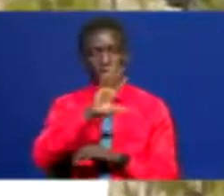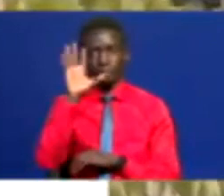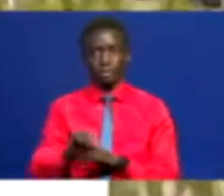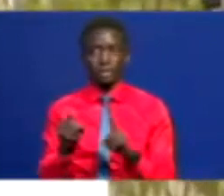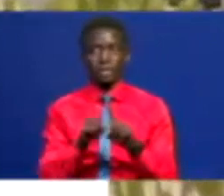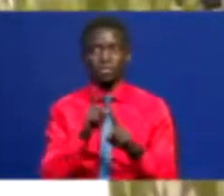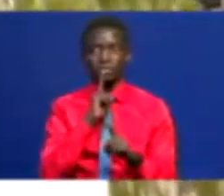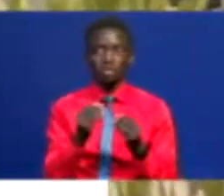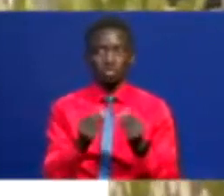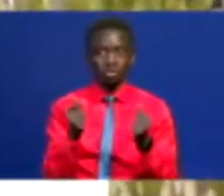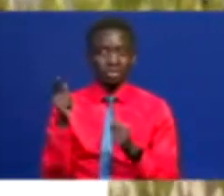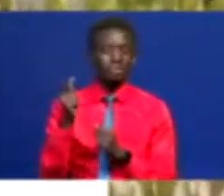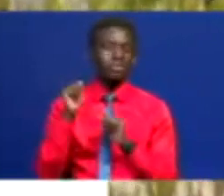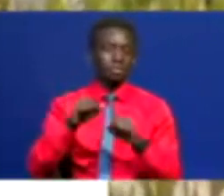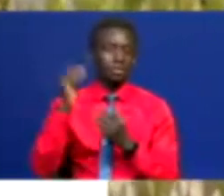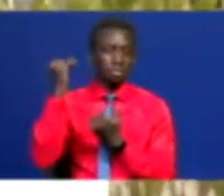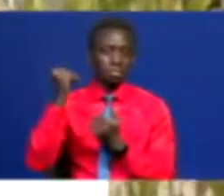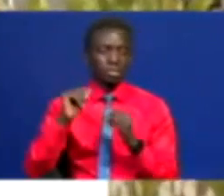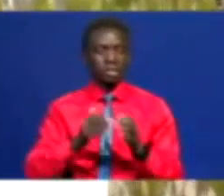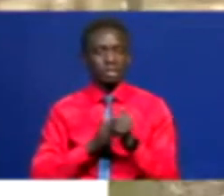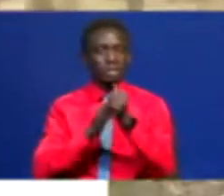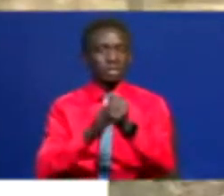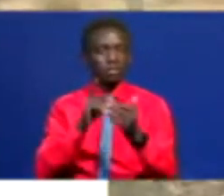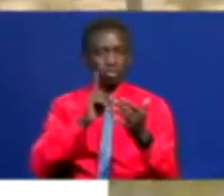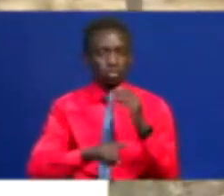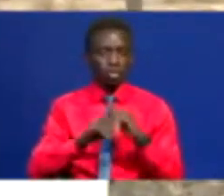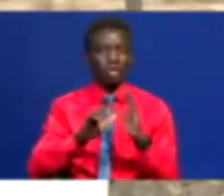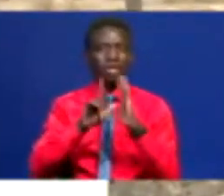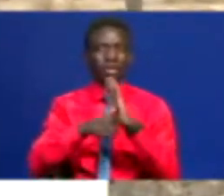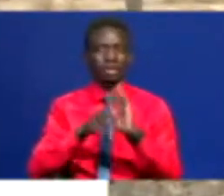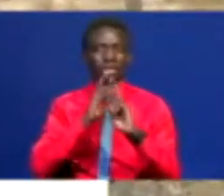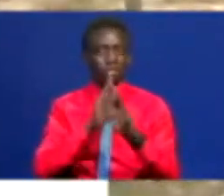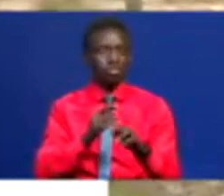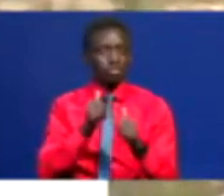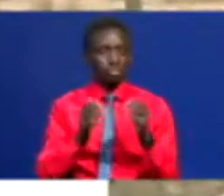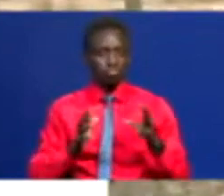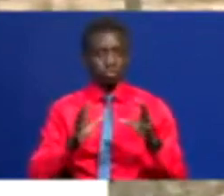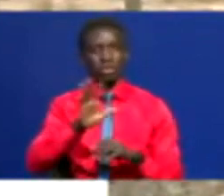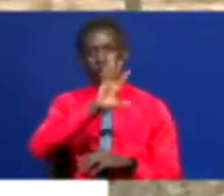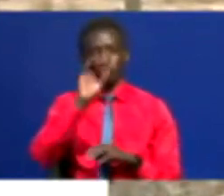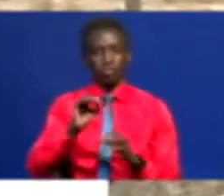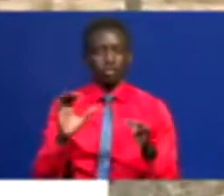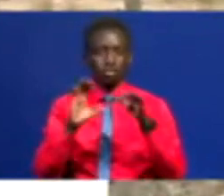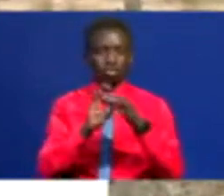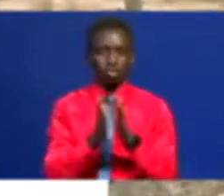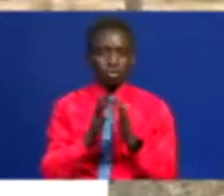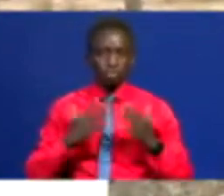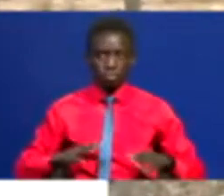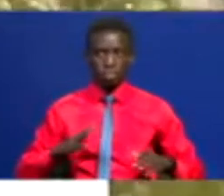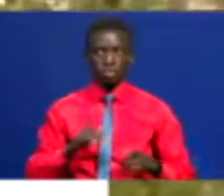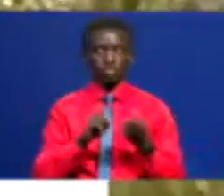added, are expected to drive actionable outcomes to push Africa Connect to her people to the green power